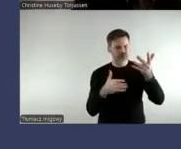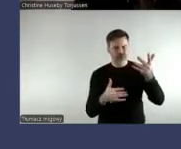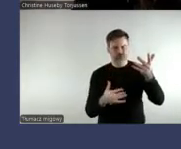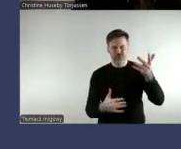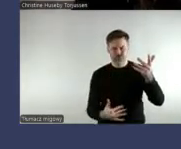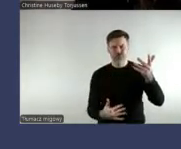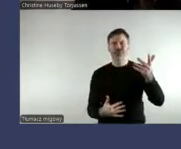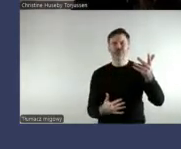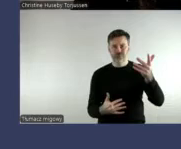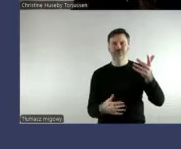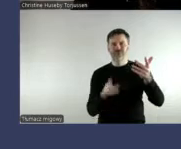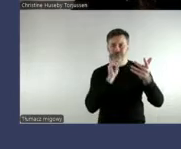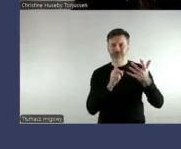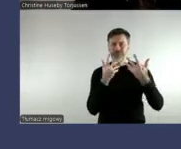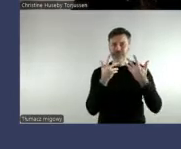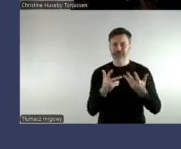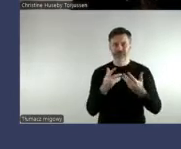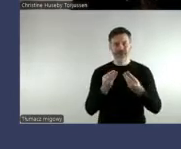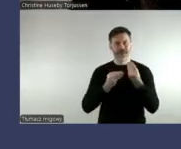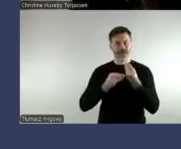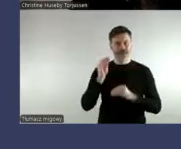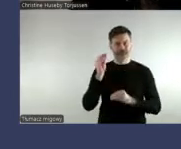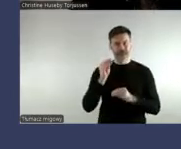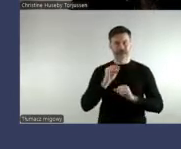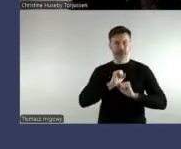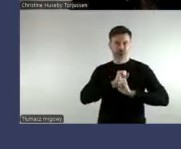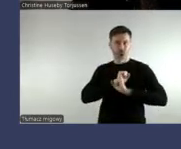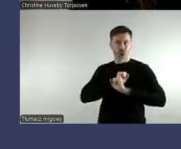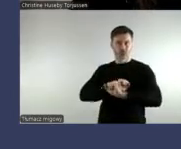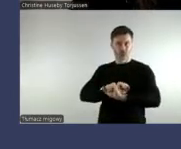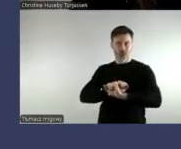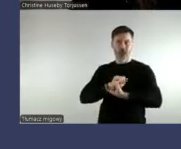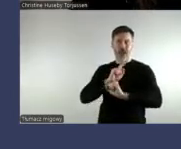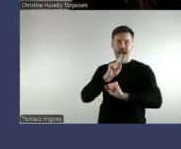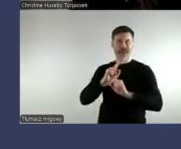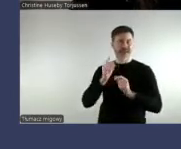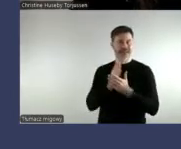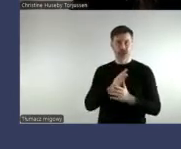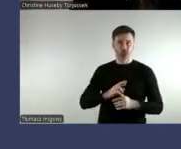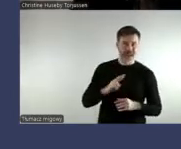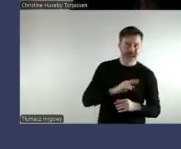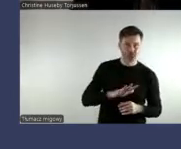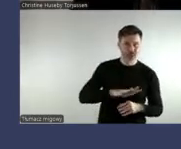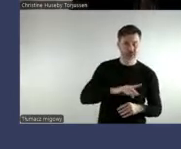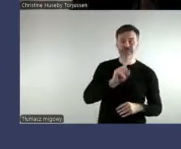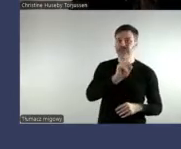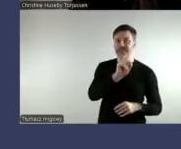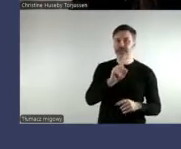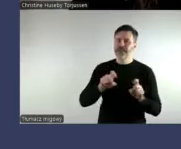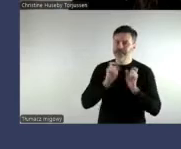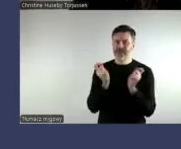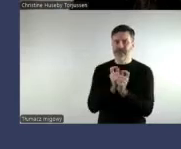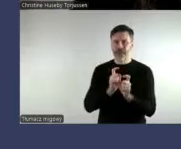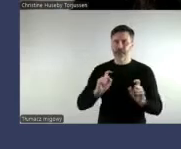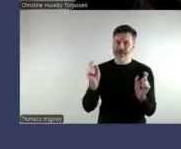both on the regional and also the local level. So sorry about the technical issues in the start of the